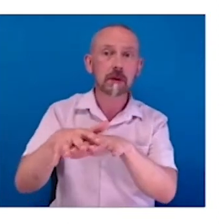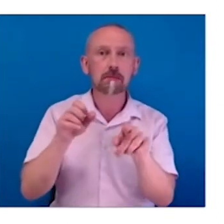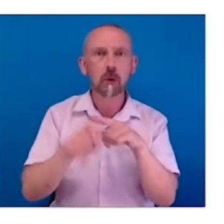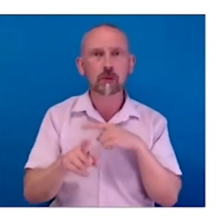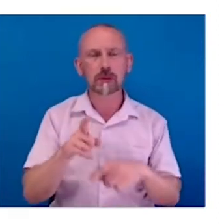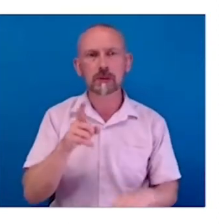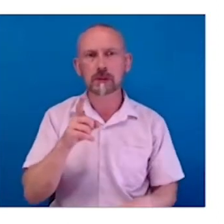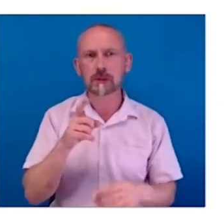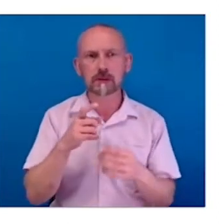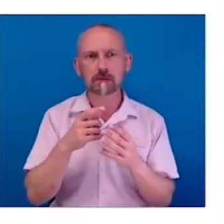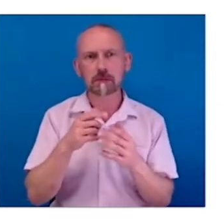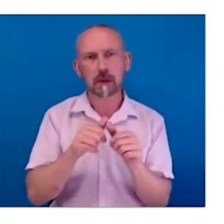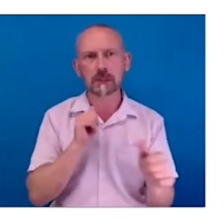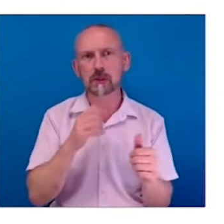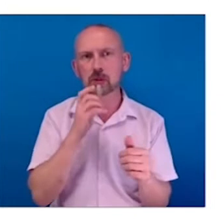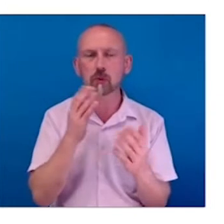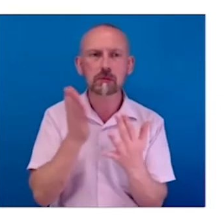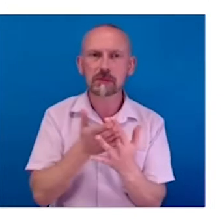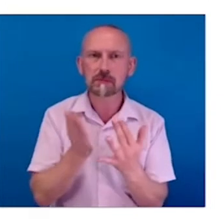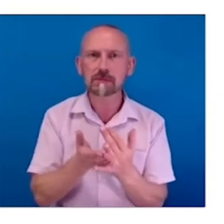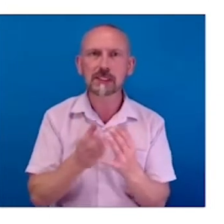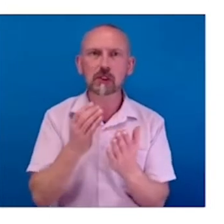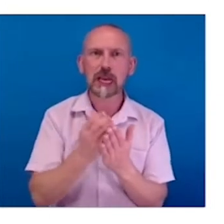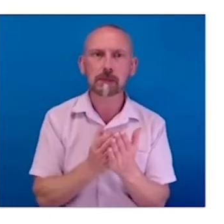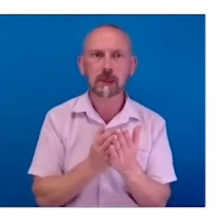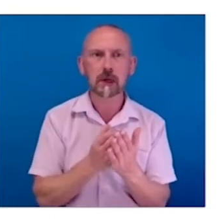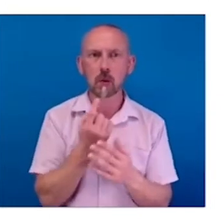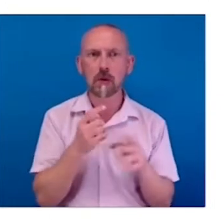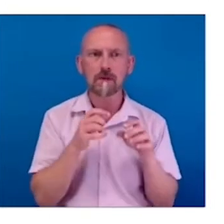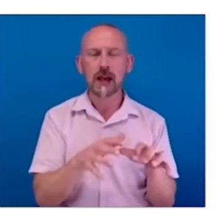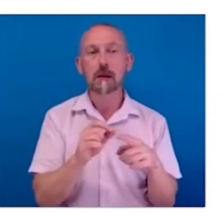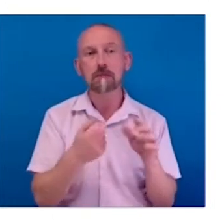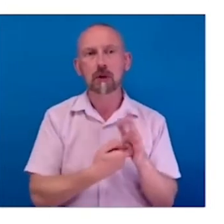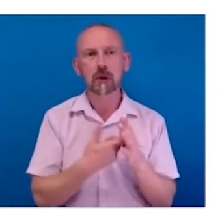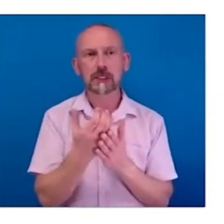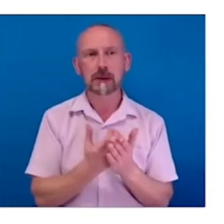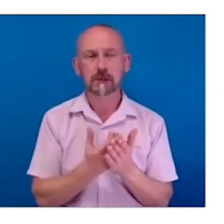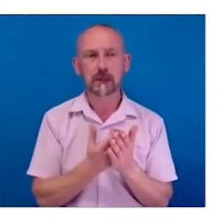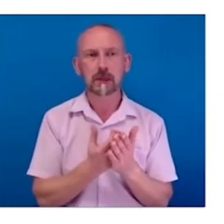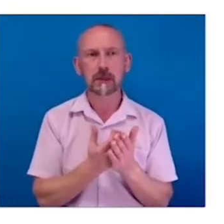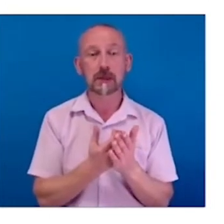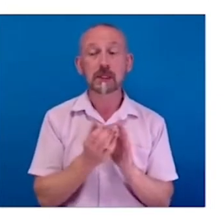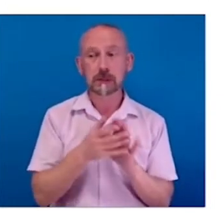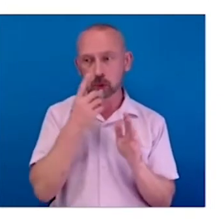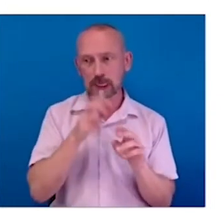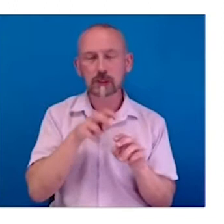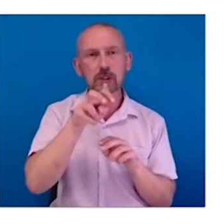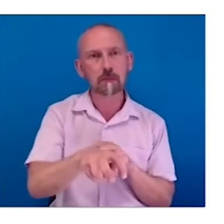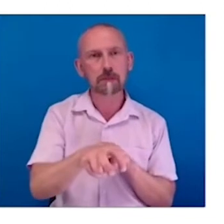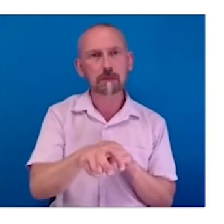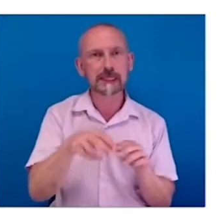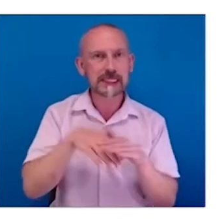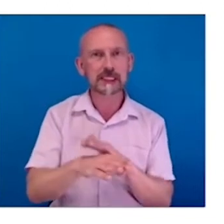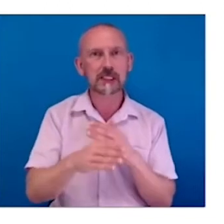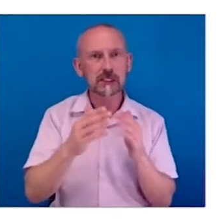chapters, with one file per chapter. It's then only possible to jump to a given chapter, or by time. This